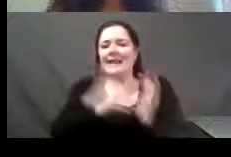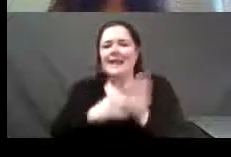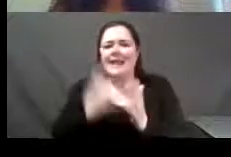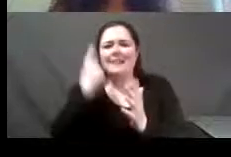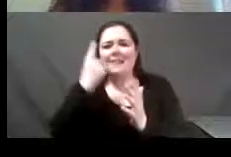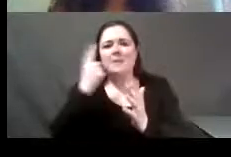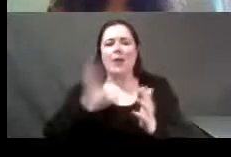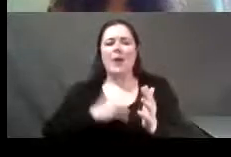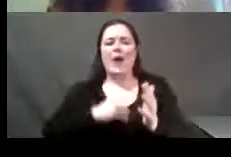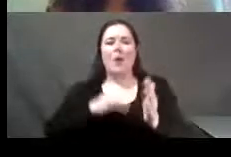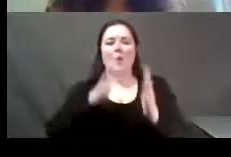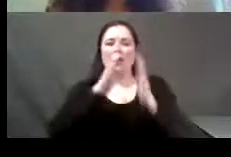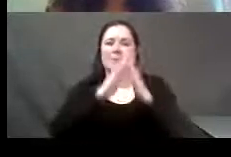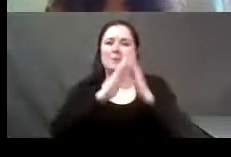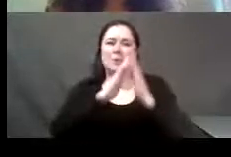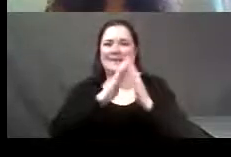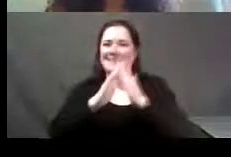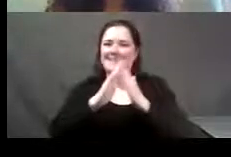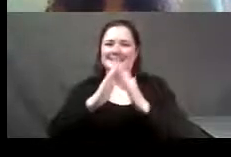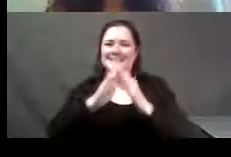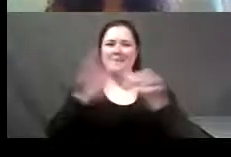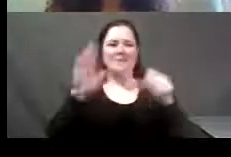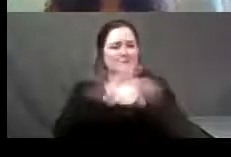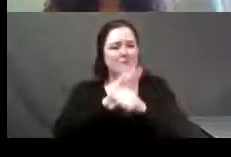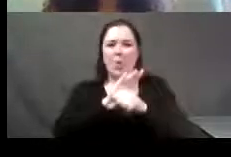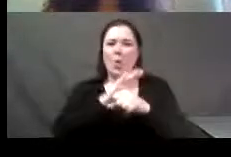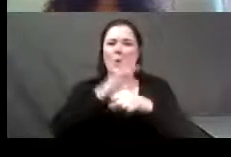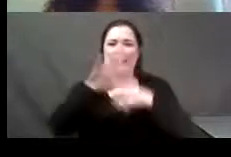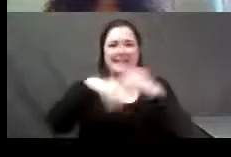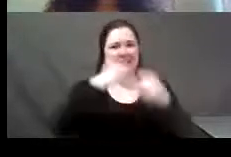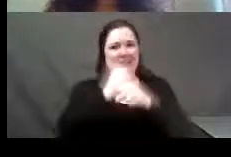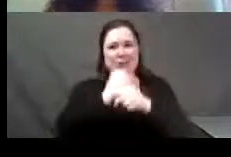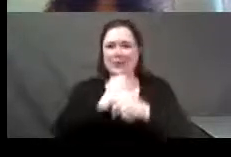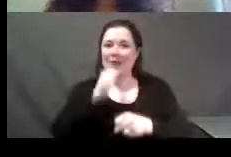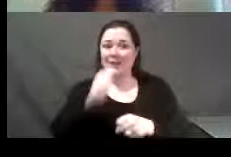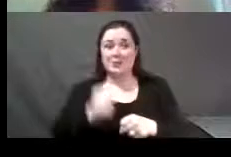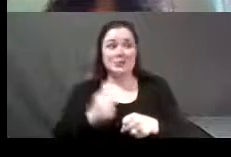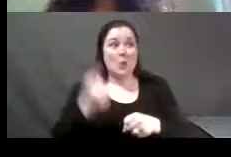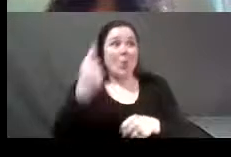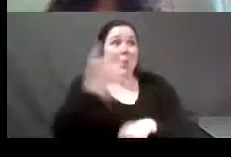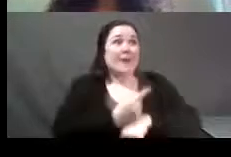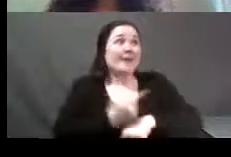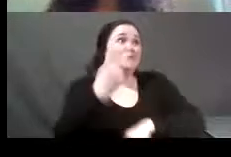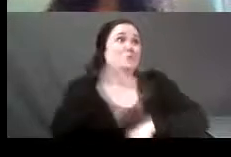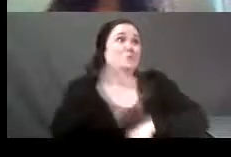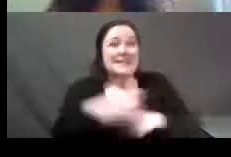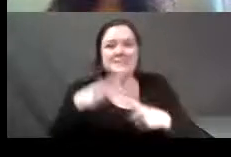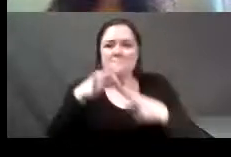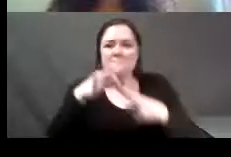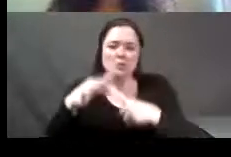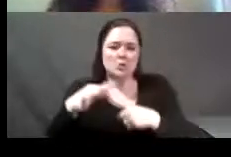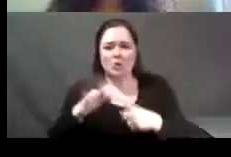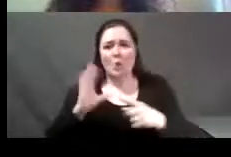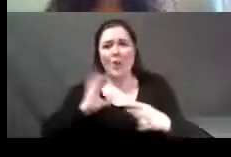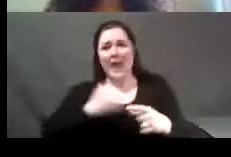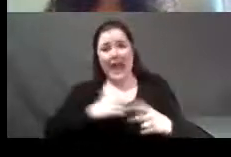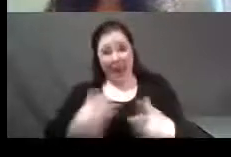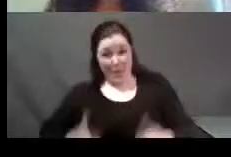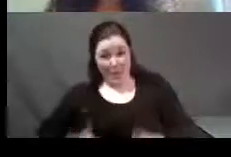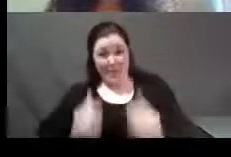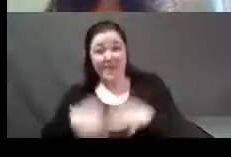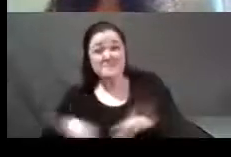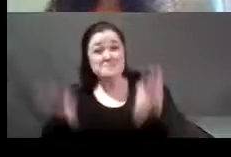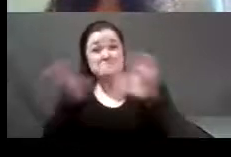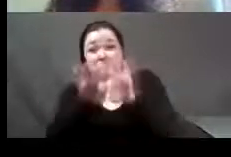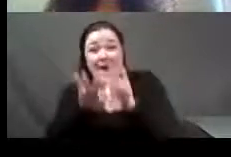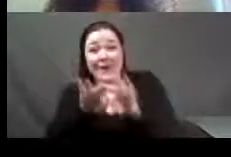round. I made that point with the Fanny Lou Hamer slide that, our lives matter 365 days of the